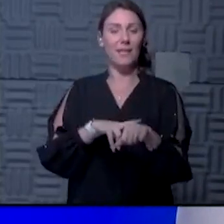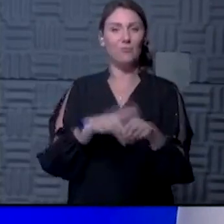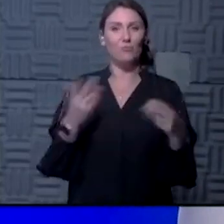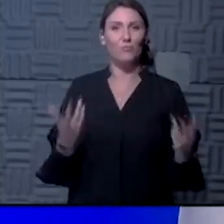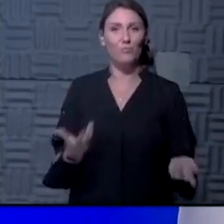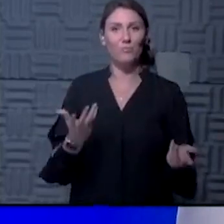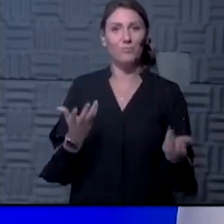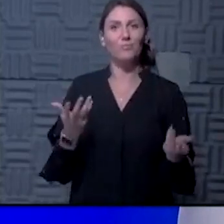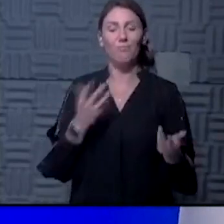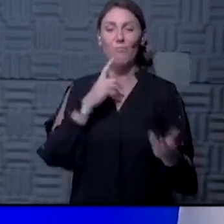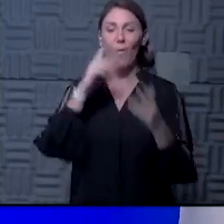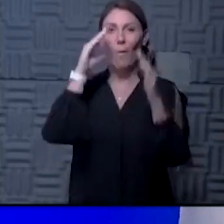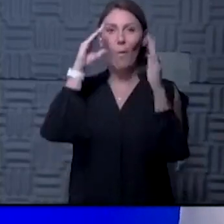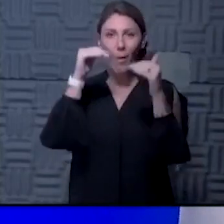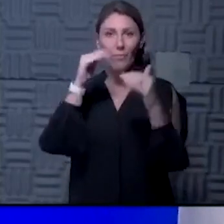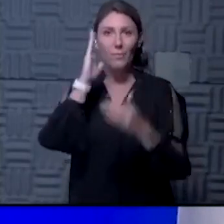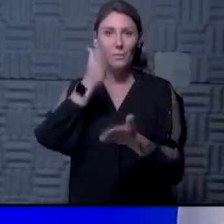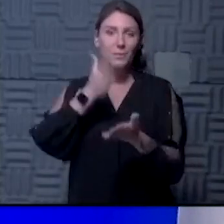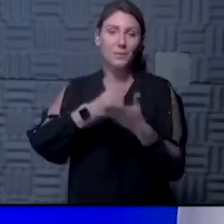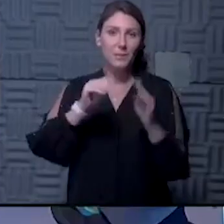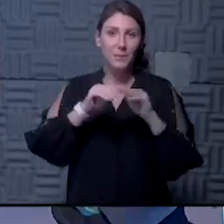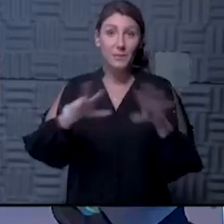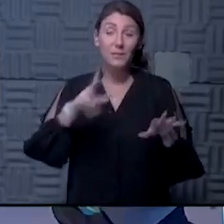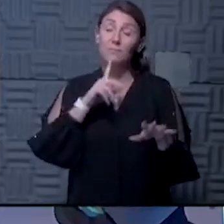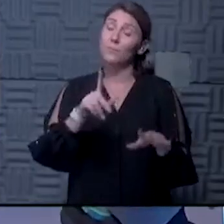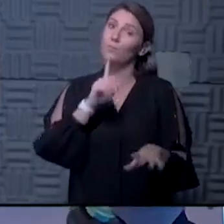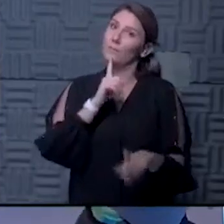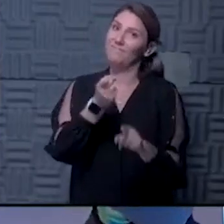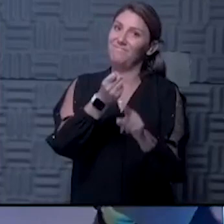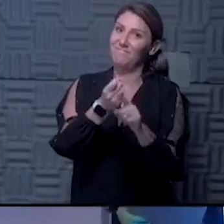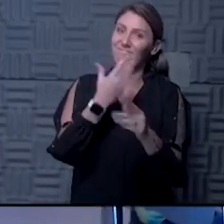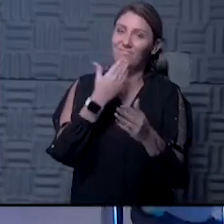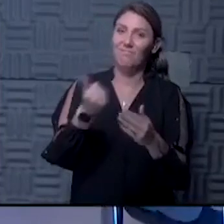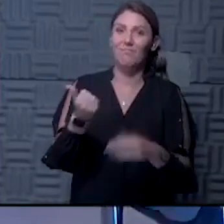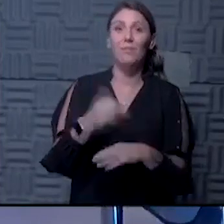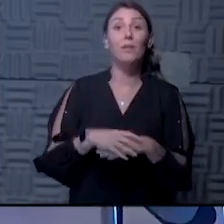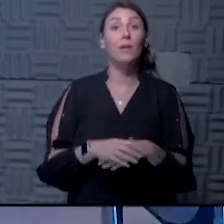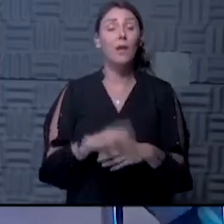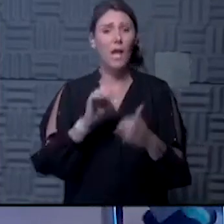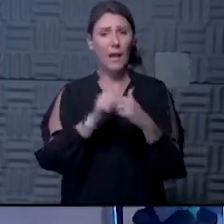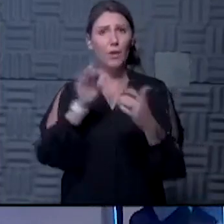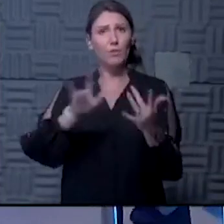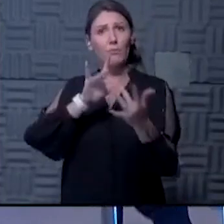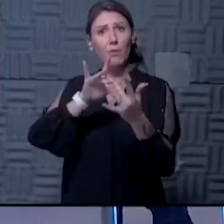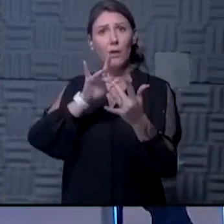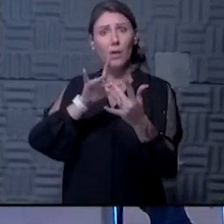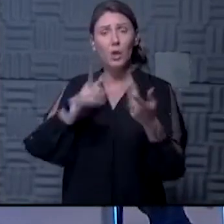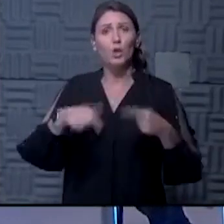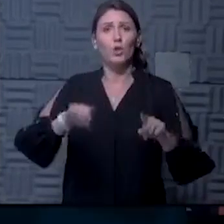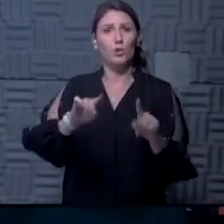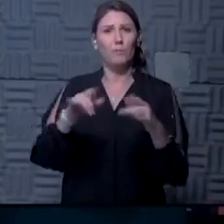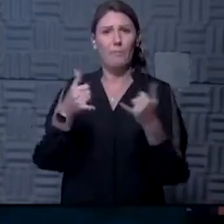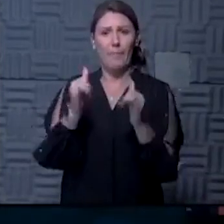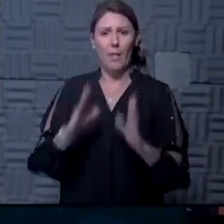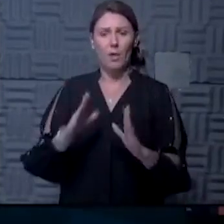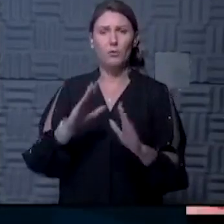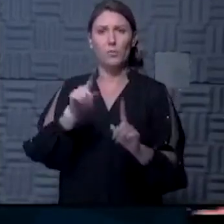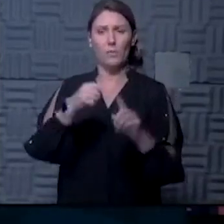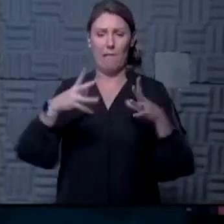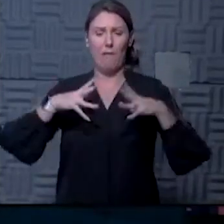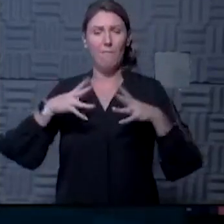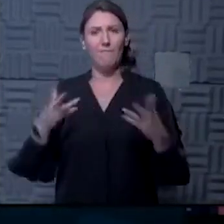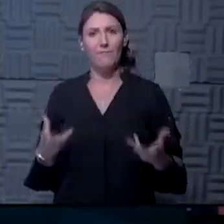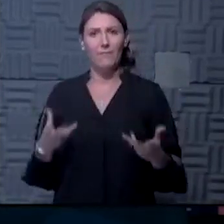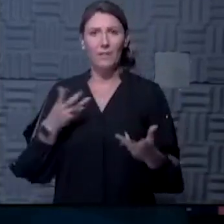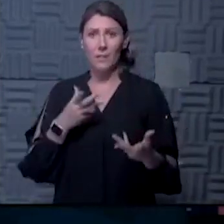hopefully that is really stopping the spread. It does make a difference. Yeah. So how do you stay in touch with the players, Nick, during the off season? Well, what kind of how do